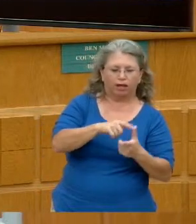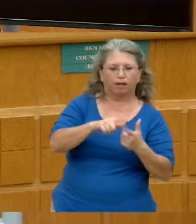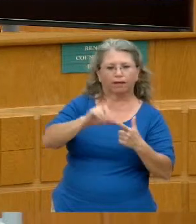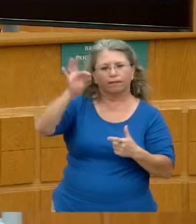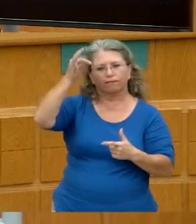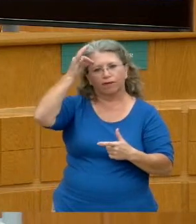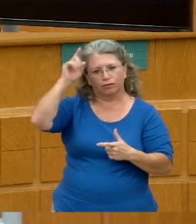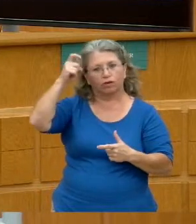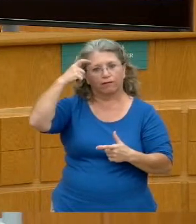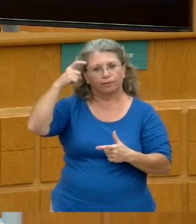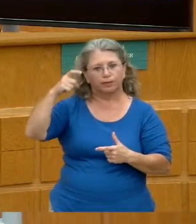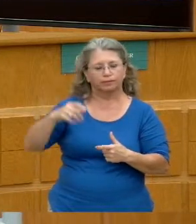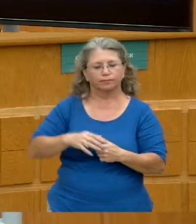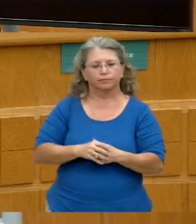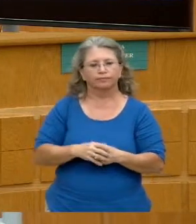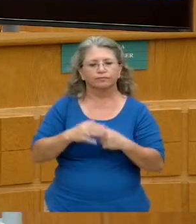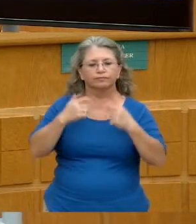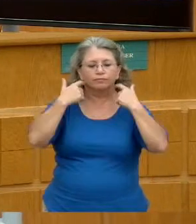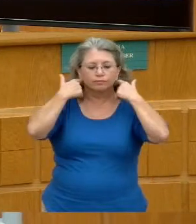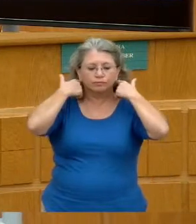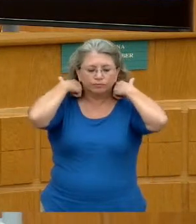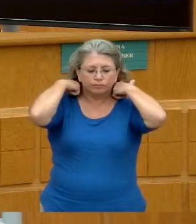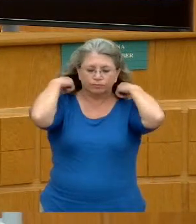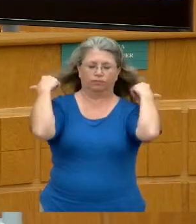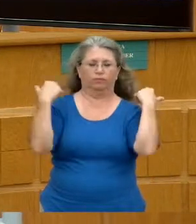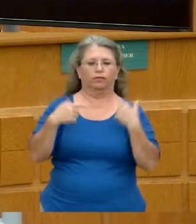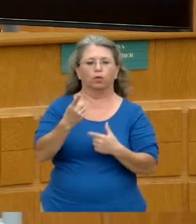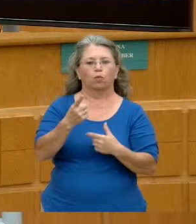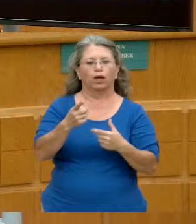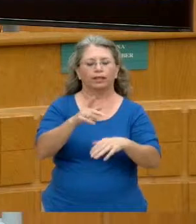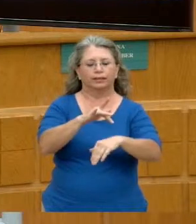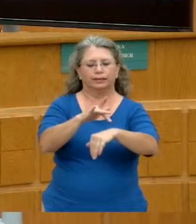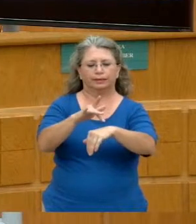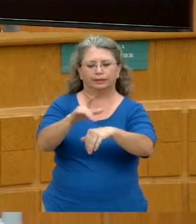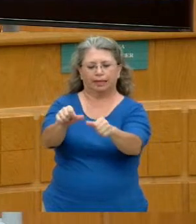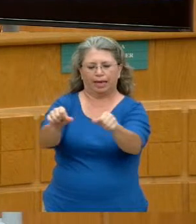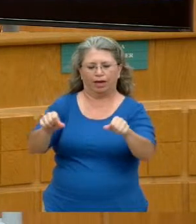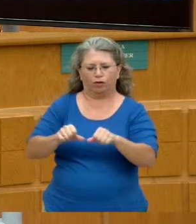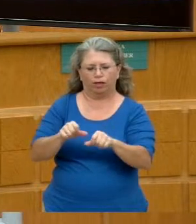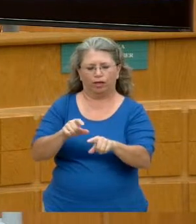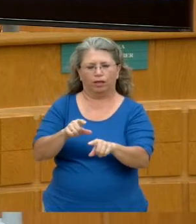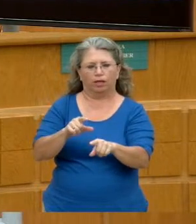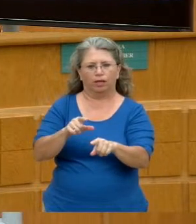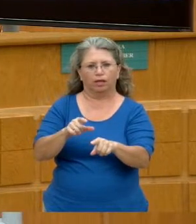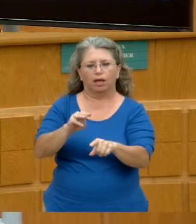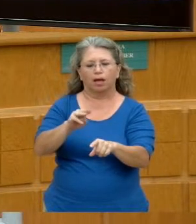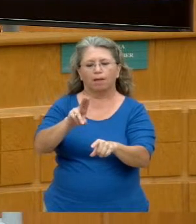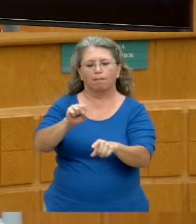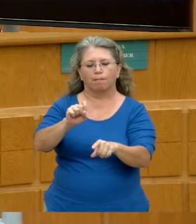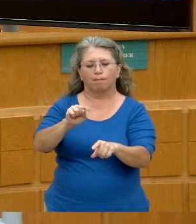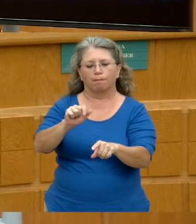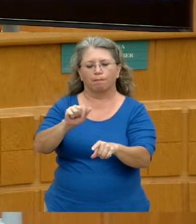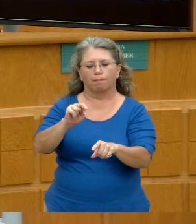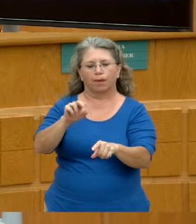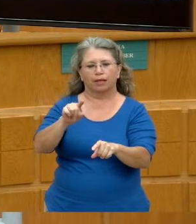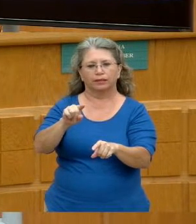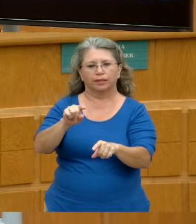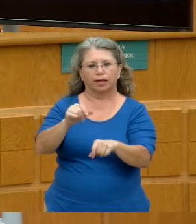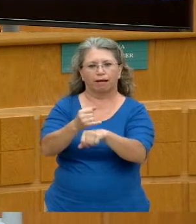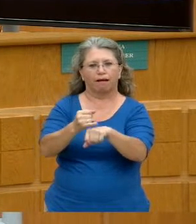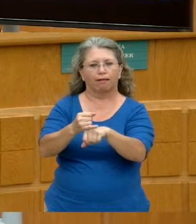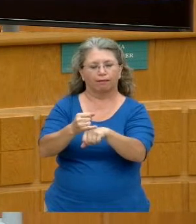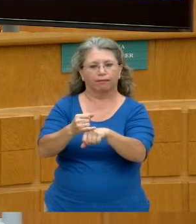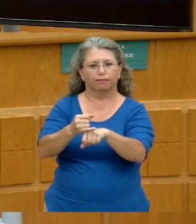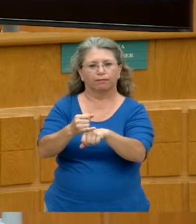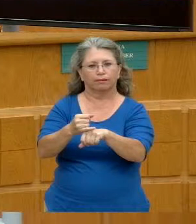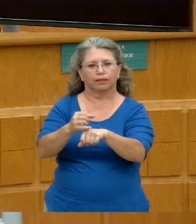There is one section of beach where the state park will still be open, Mustang Island State Park, but it's reservations only,